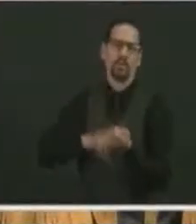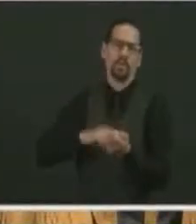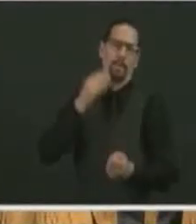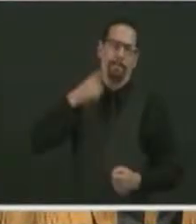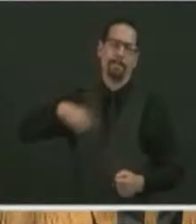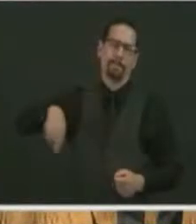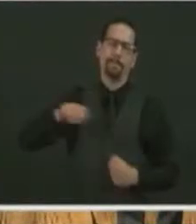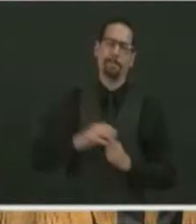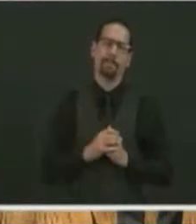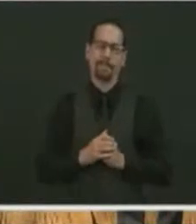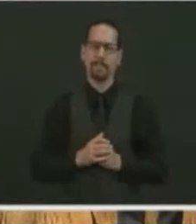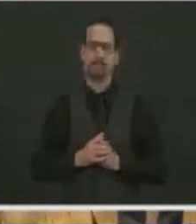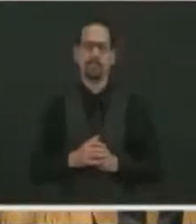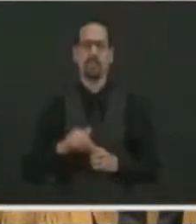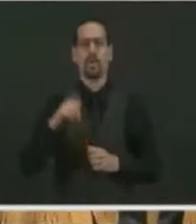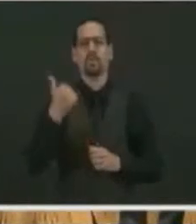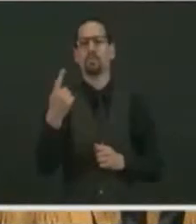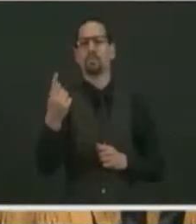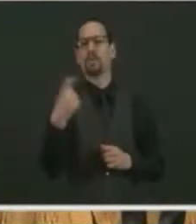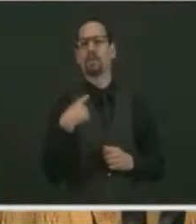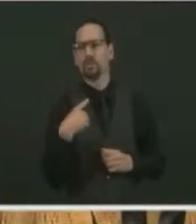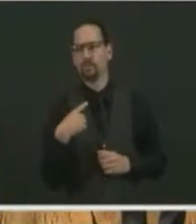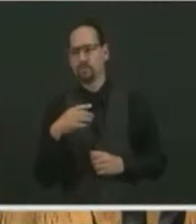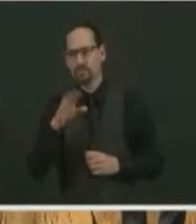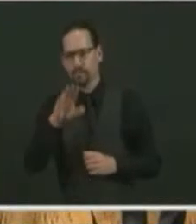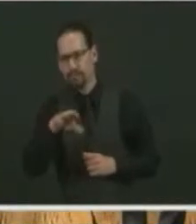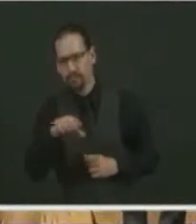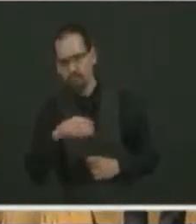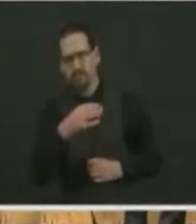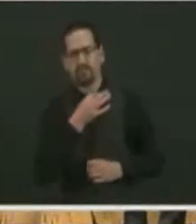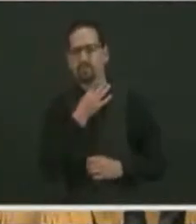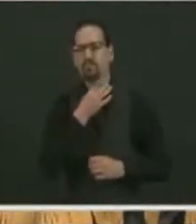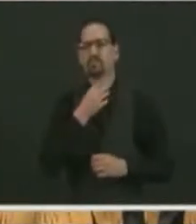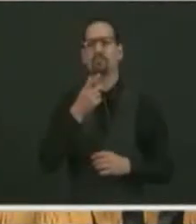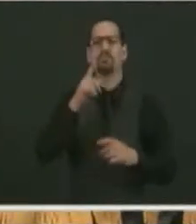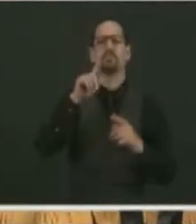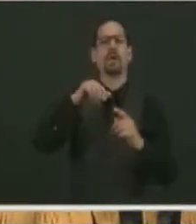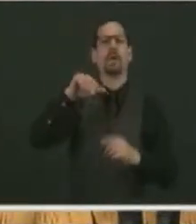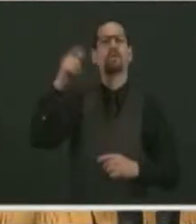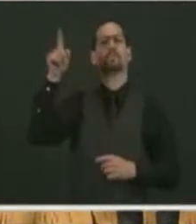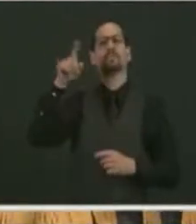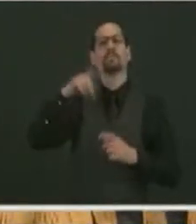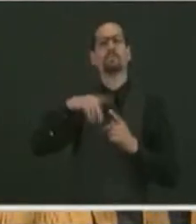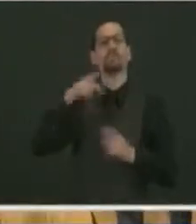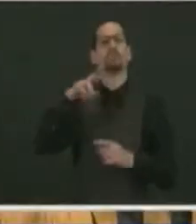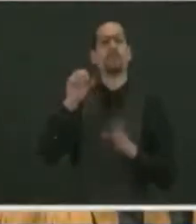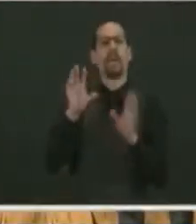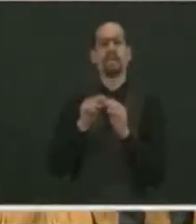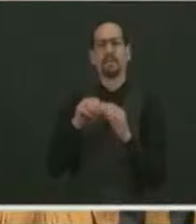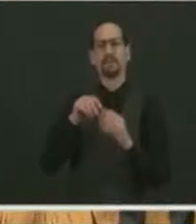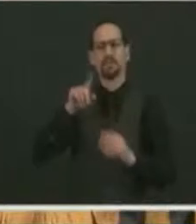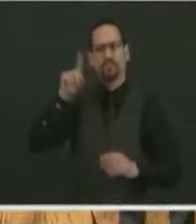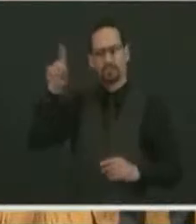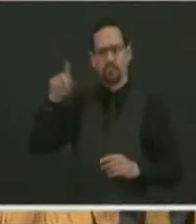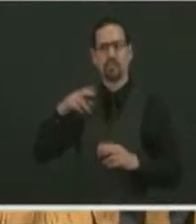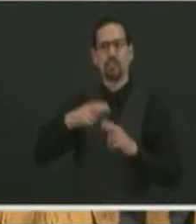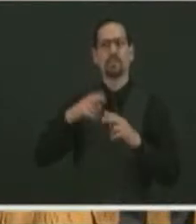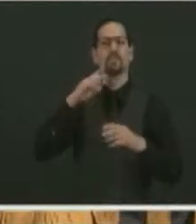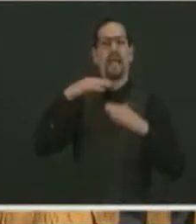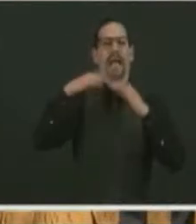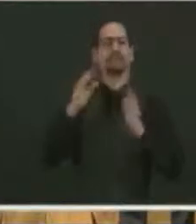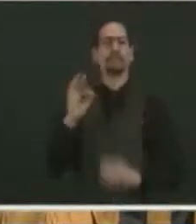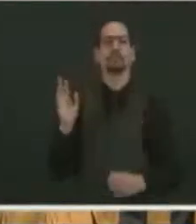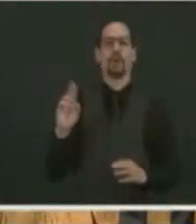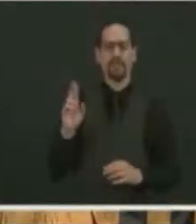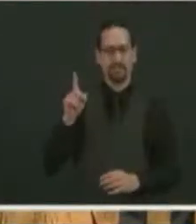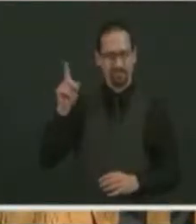Governor, if kind of zooming out on Brian's question, another point, I was over at the press conference with the House Republicans. They're arguing